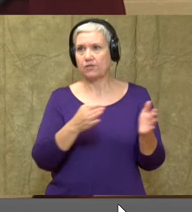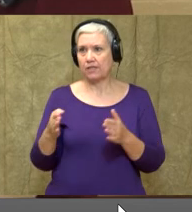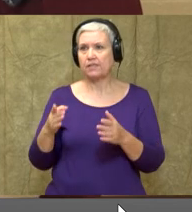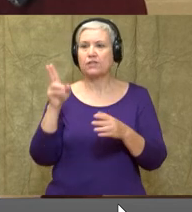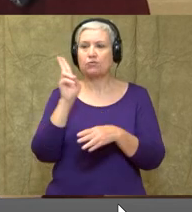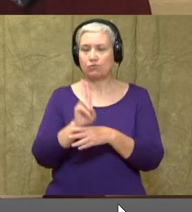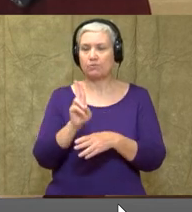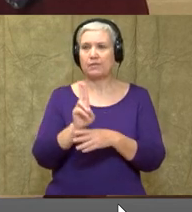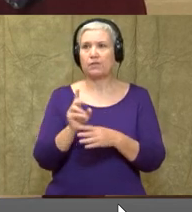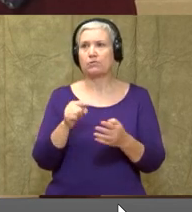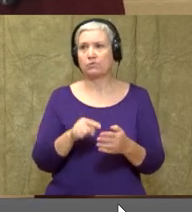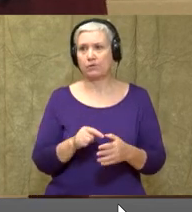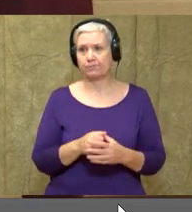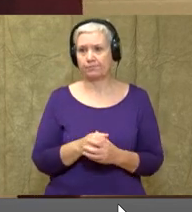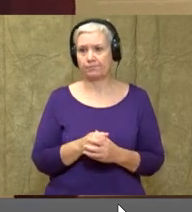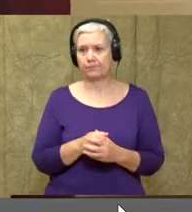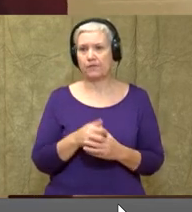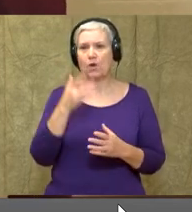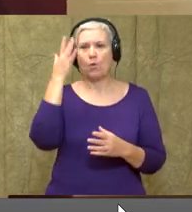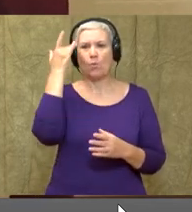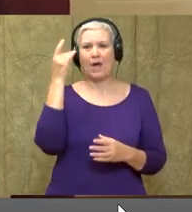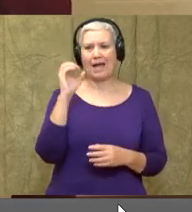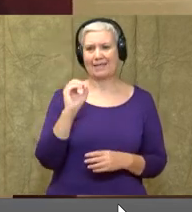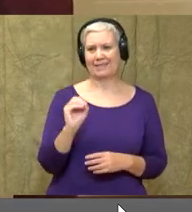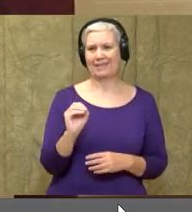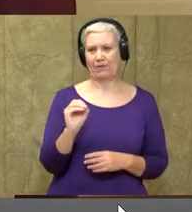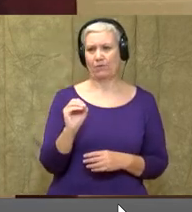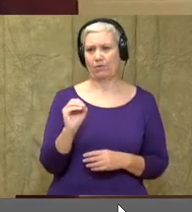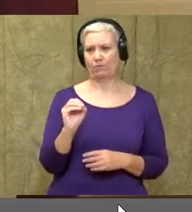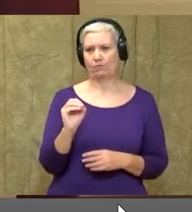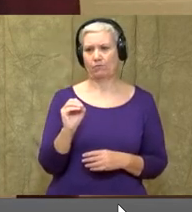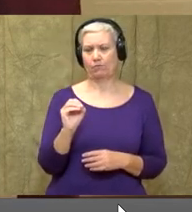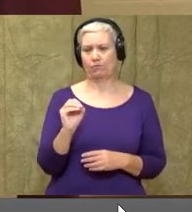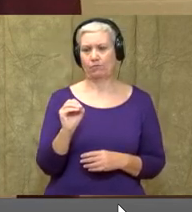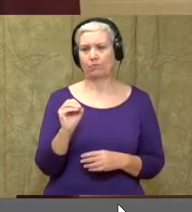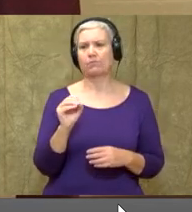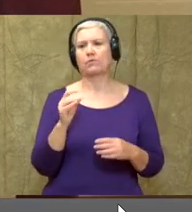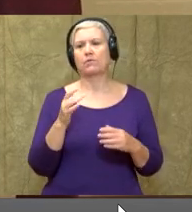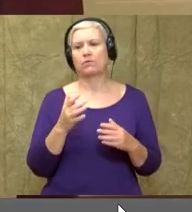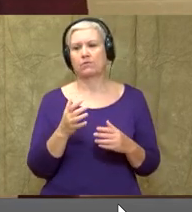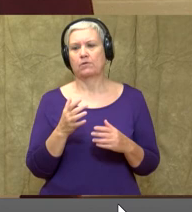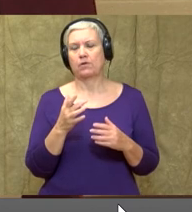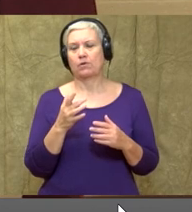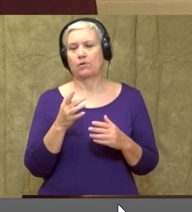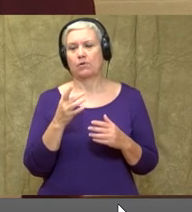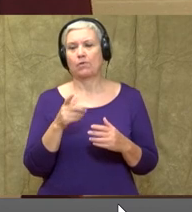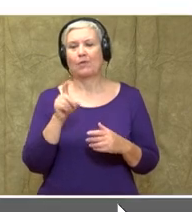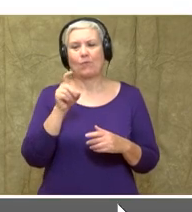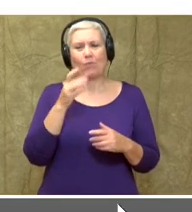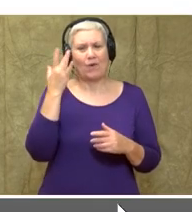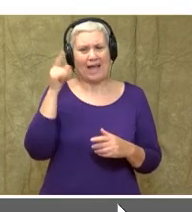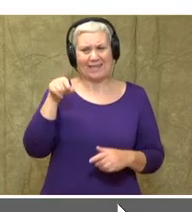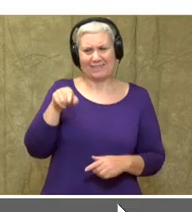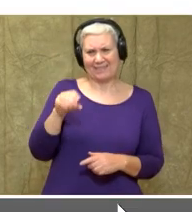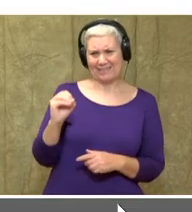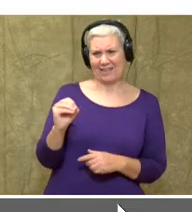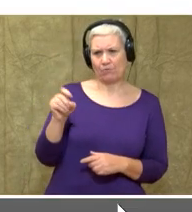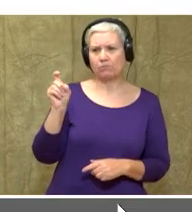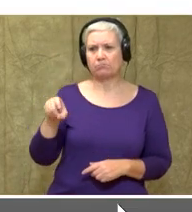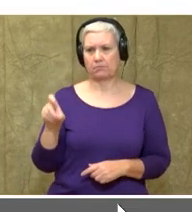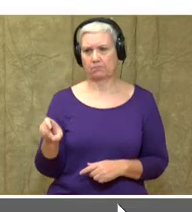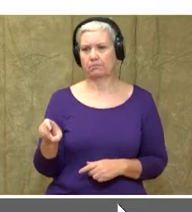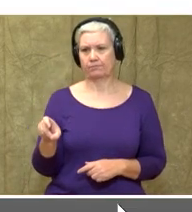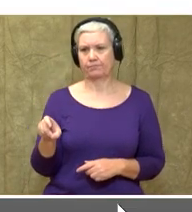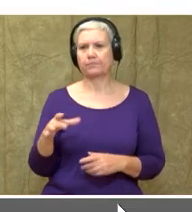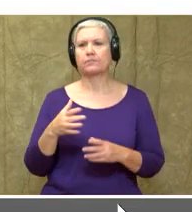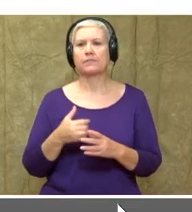then we're going to explore this question of why zero, making sense of that kind of necessary component. And then we'll summarize the